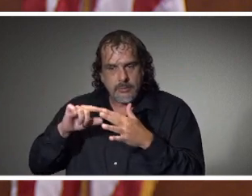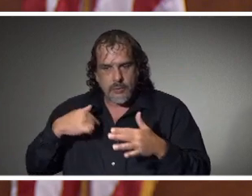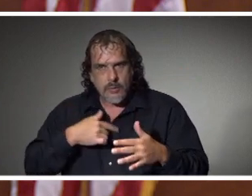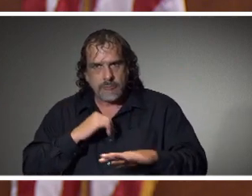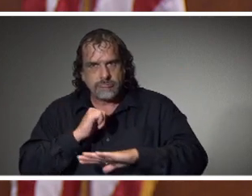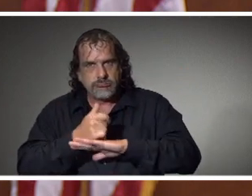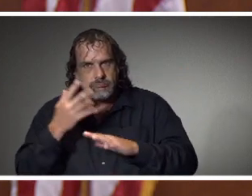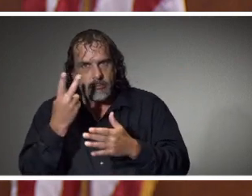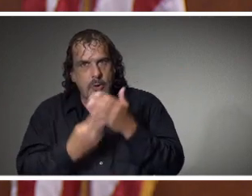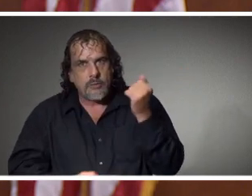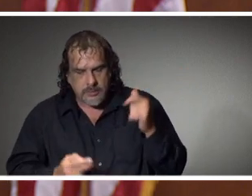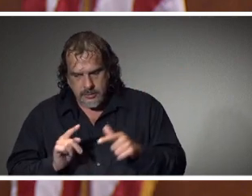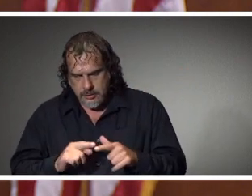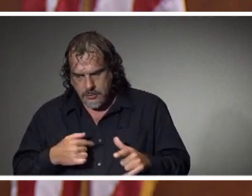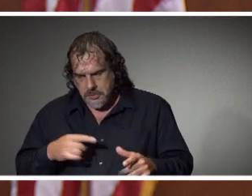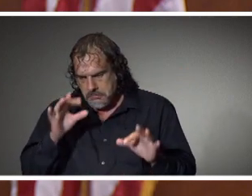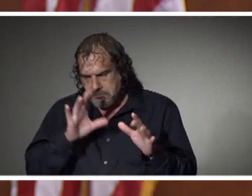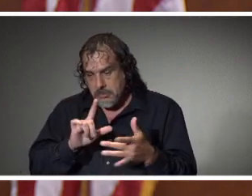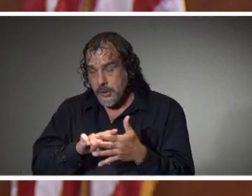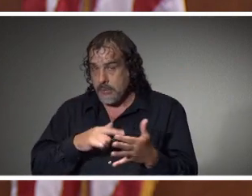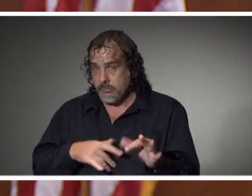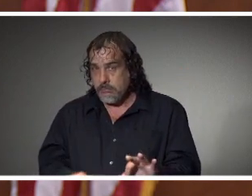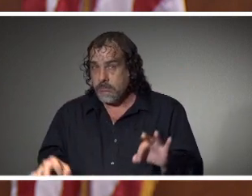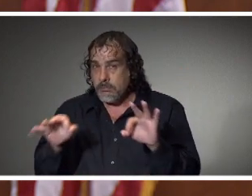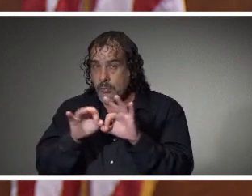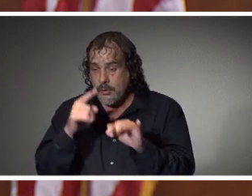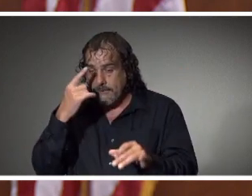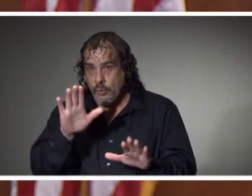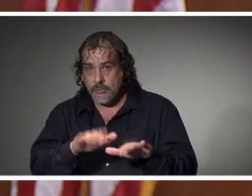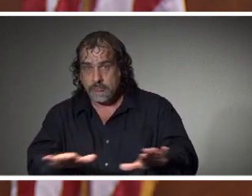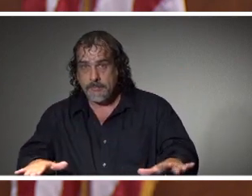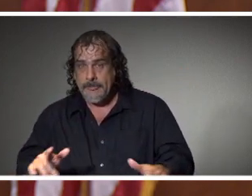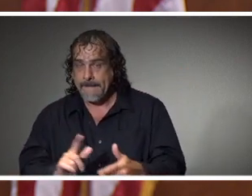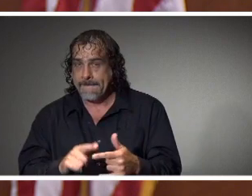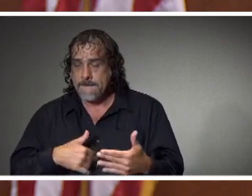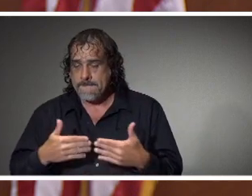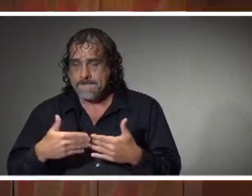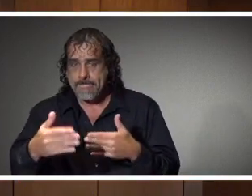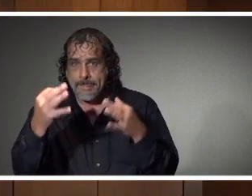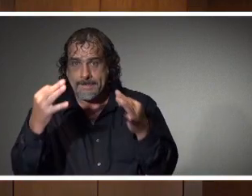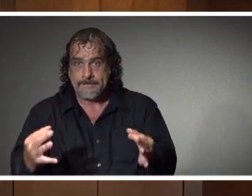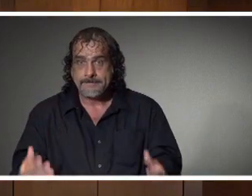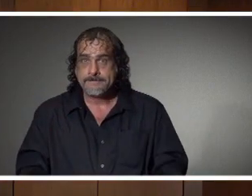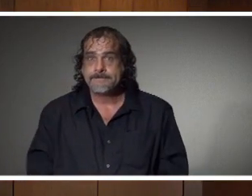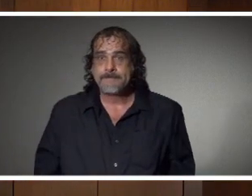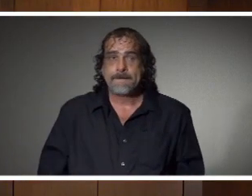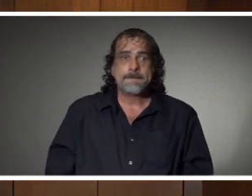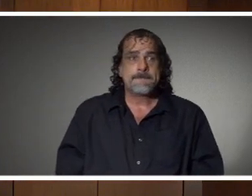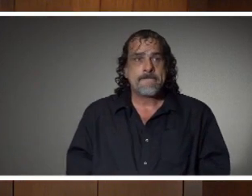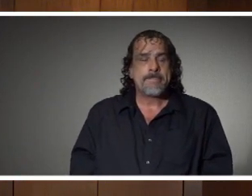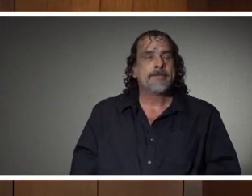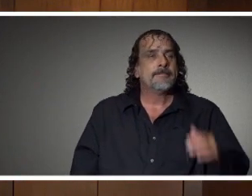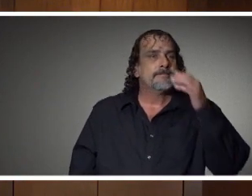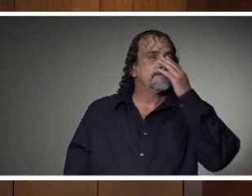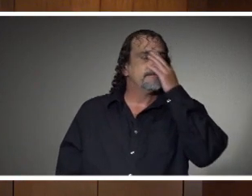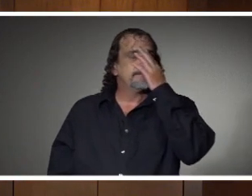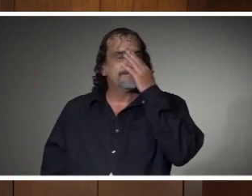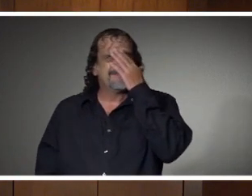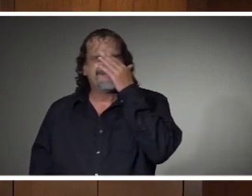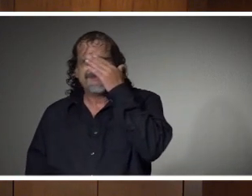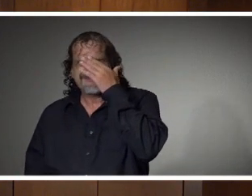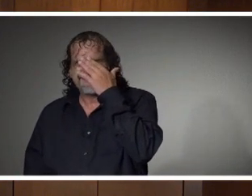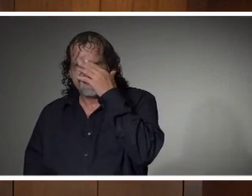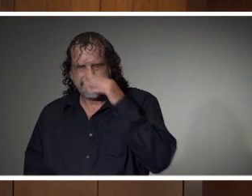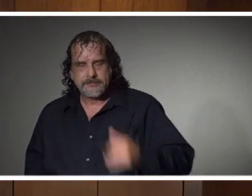for our individual kids, and we'll go from there. Renee? Dave Elliott, in Jackson Free Press has a question.